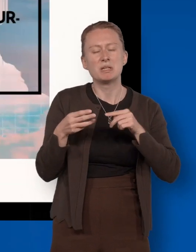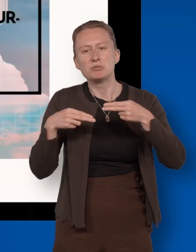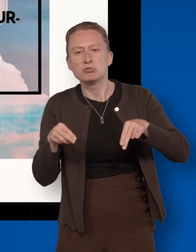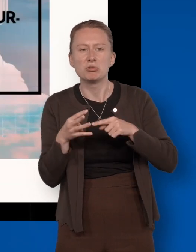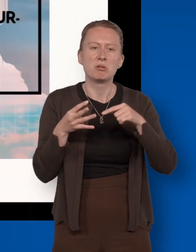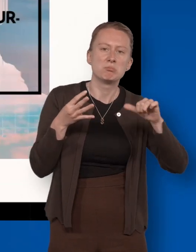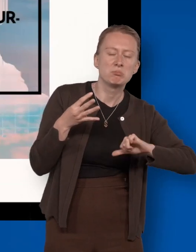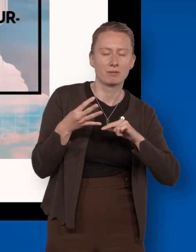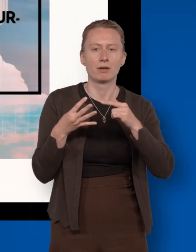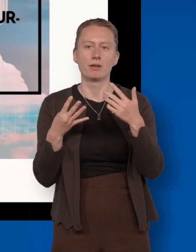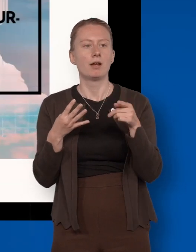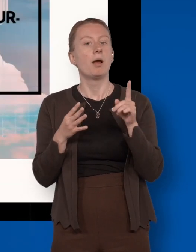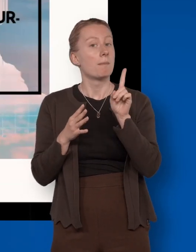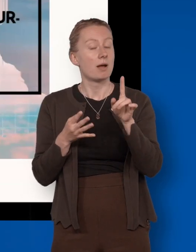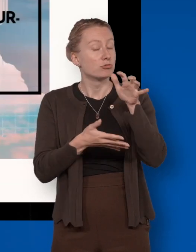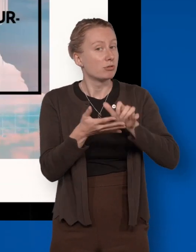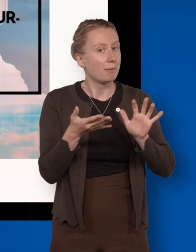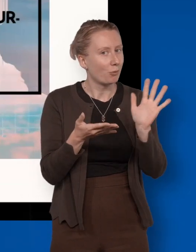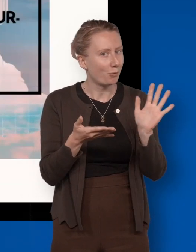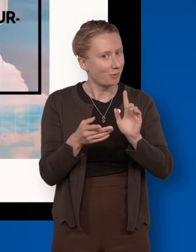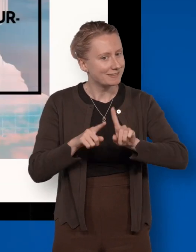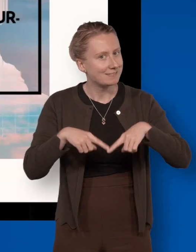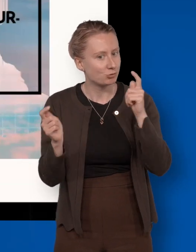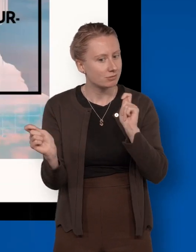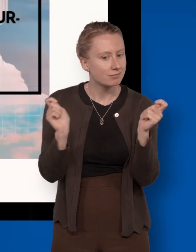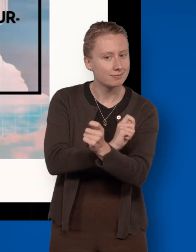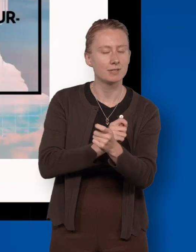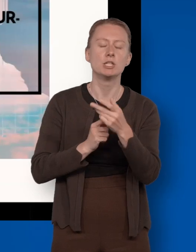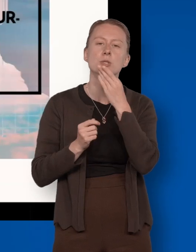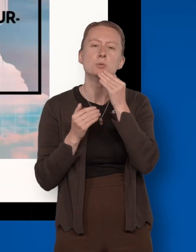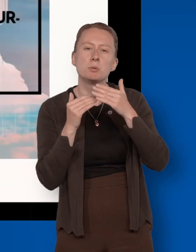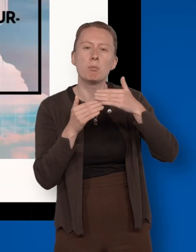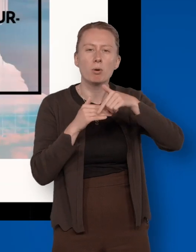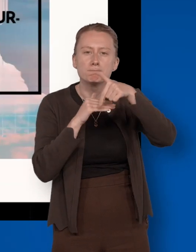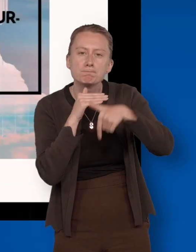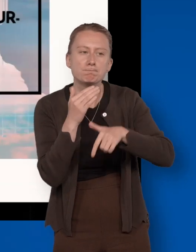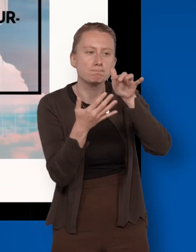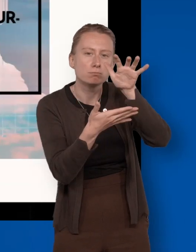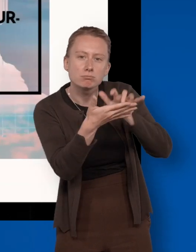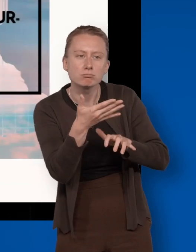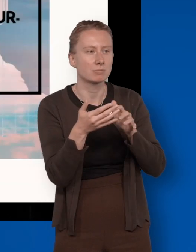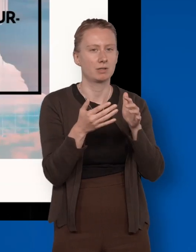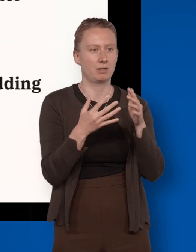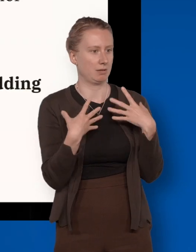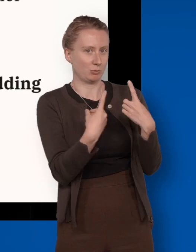able to sort of look at more sort of higher dimensional survey data, which is basically free-form text.